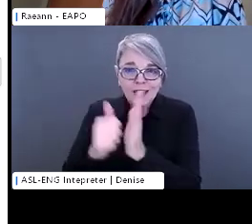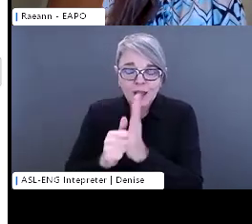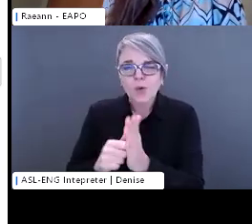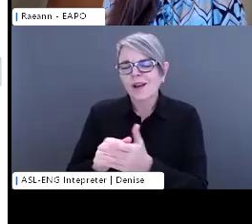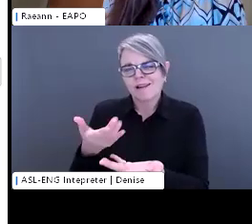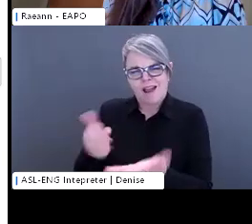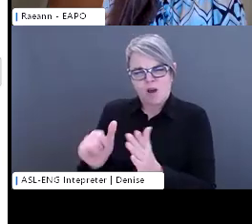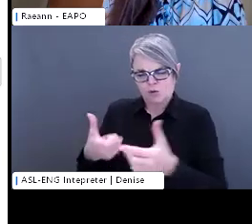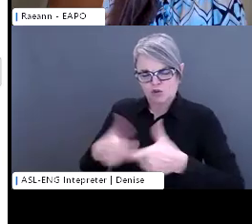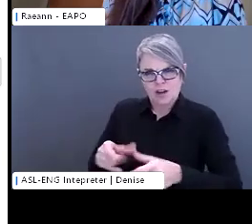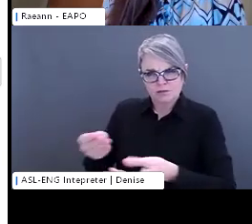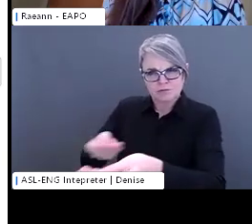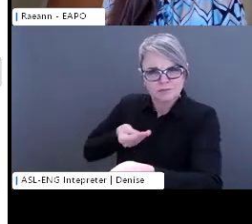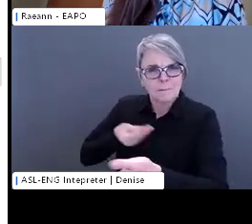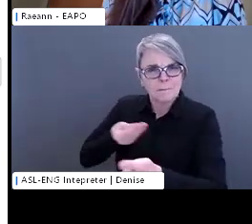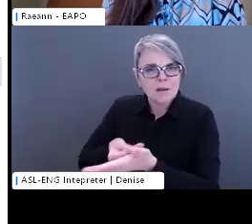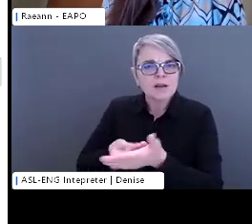online.